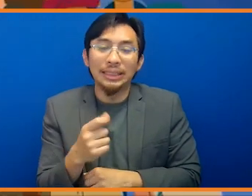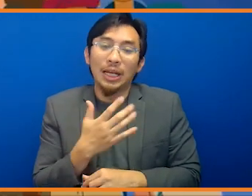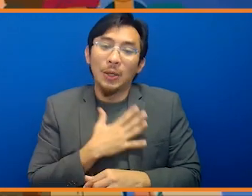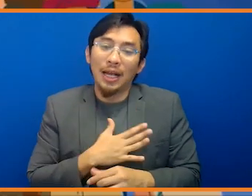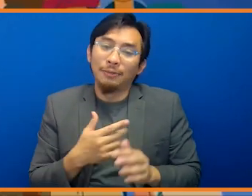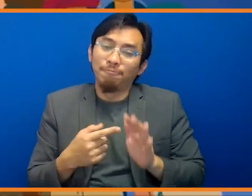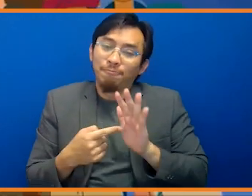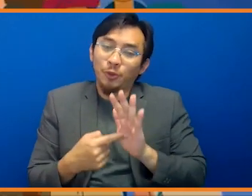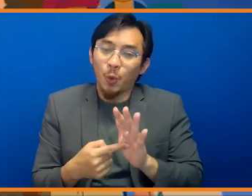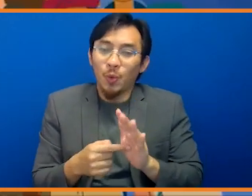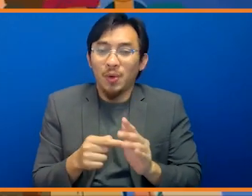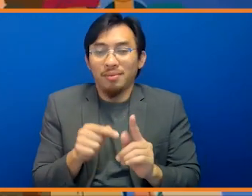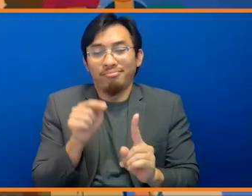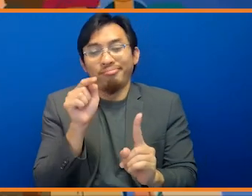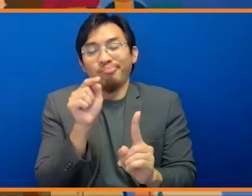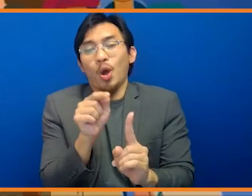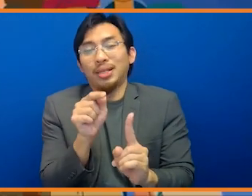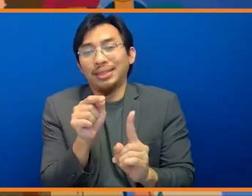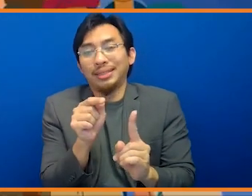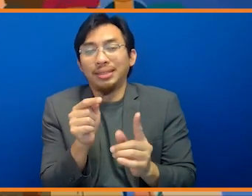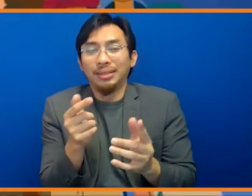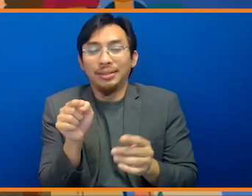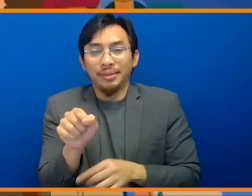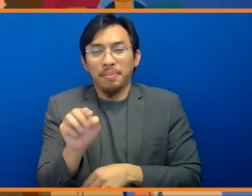introduced some points about MUTSU.